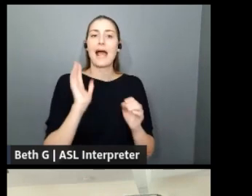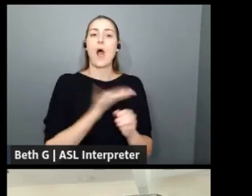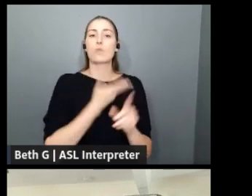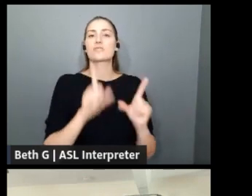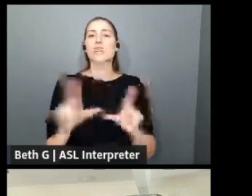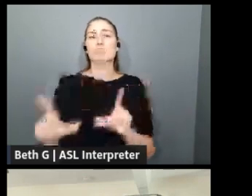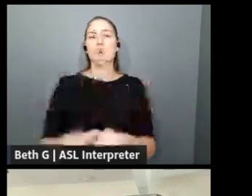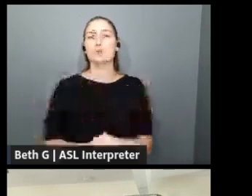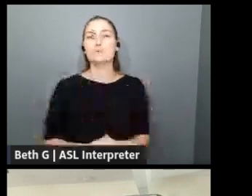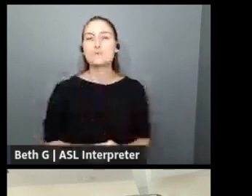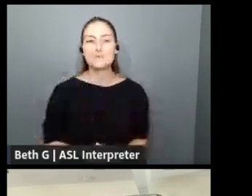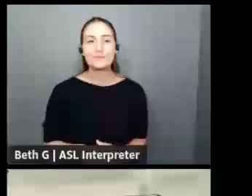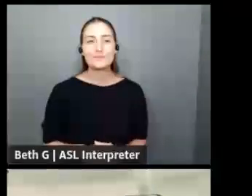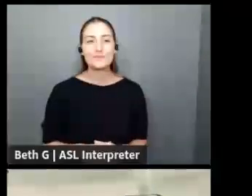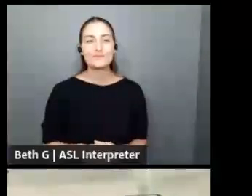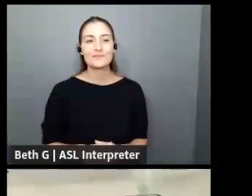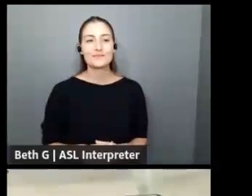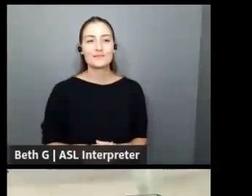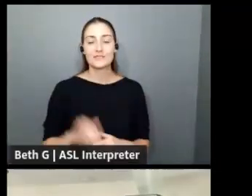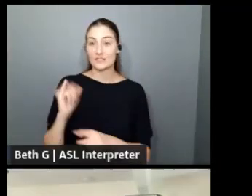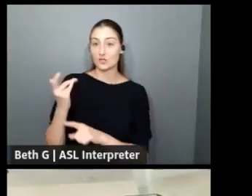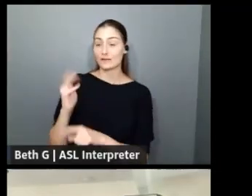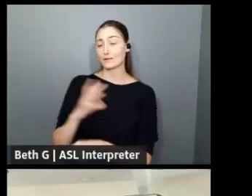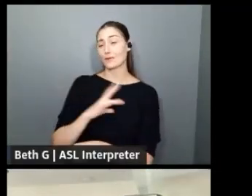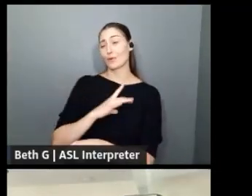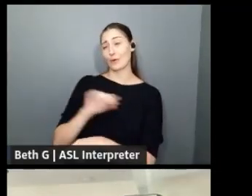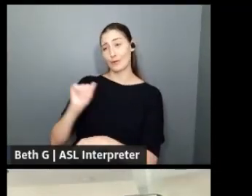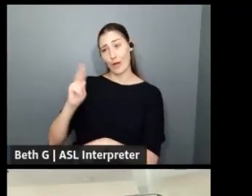So cool. Arthur, anything else you'd like to add?